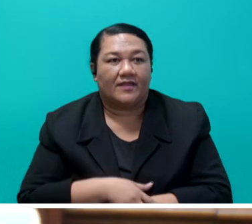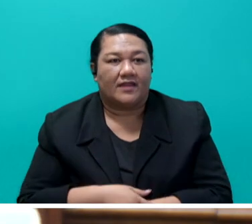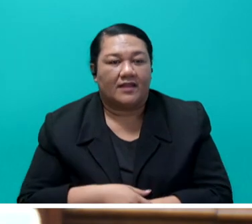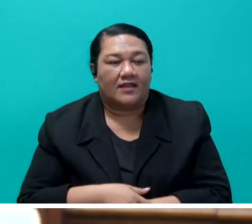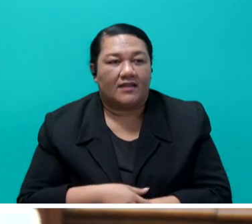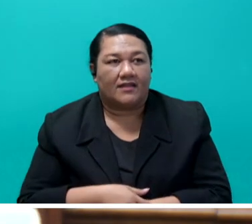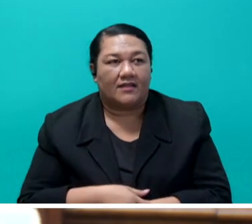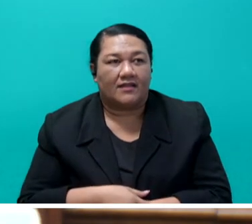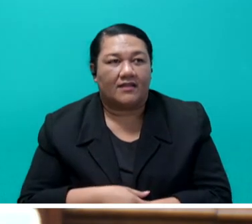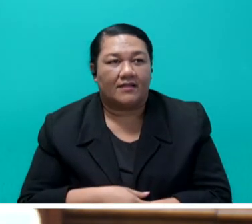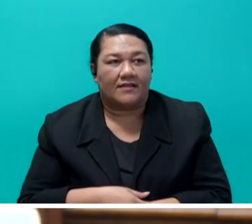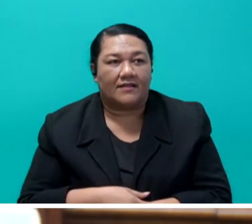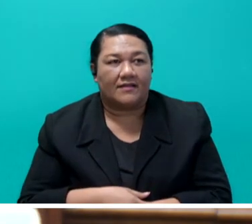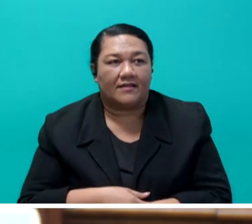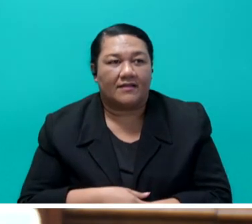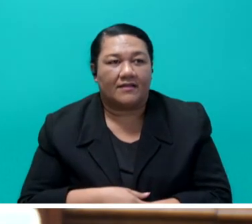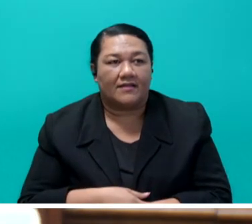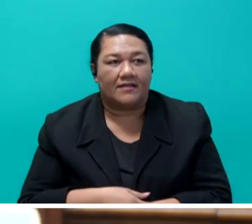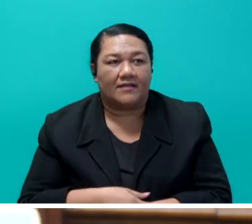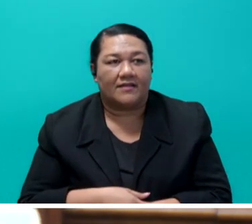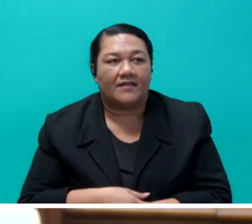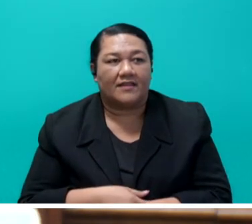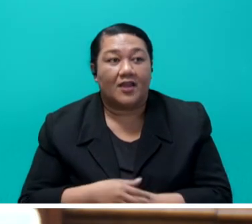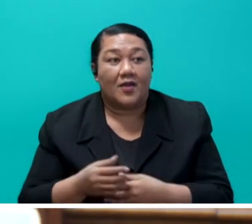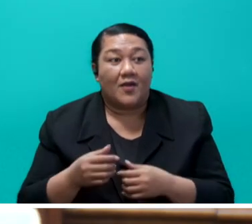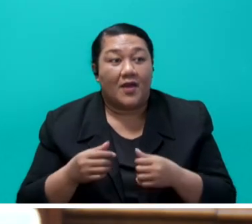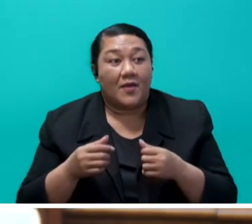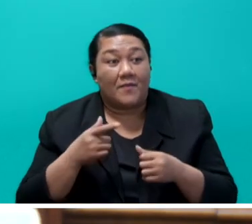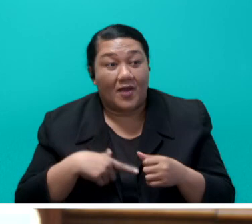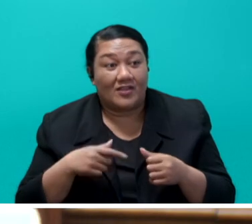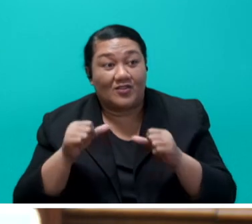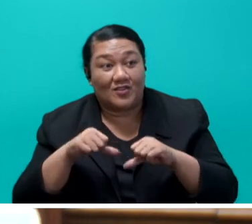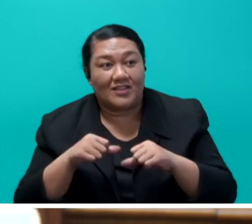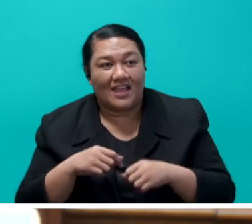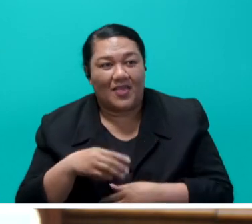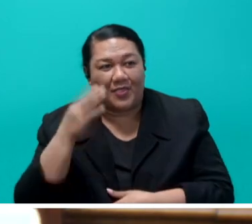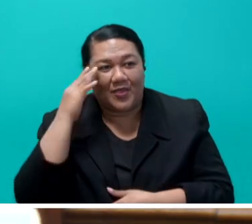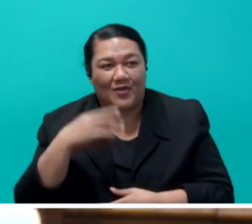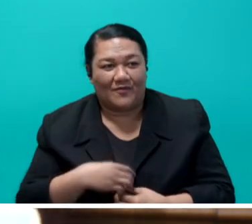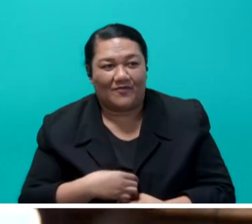to wear my blazer this morning, Mr. Speaker, sir. Thank you, sir.